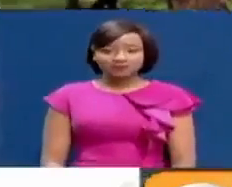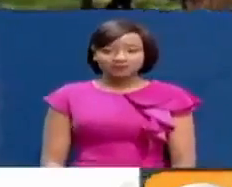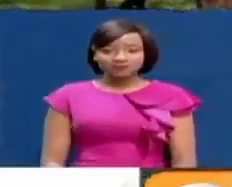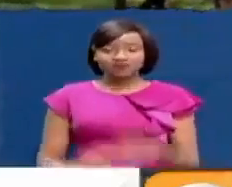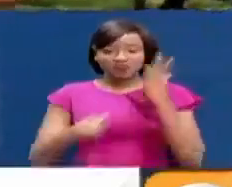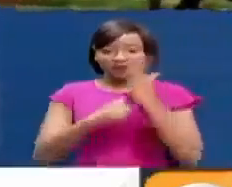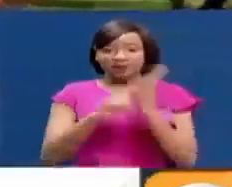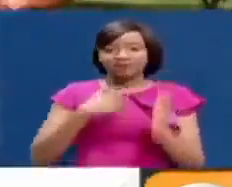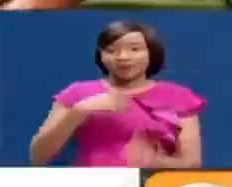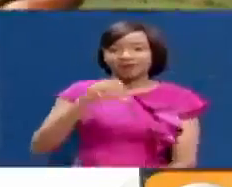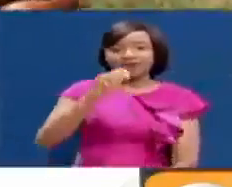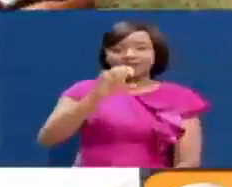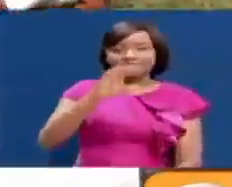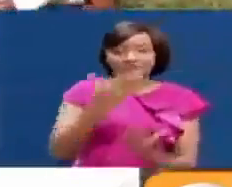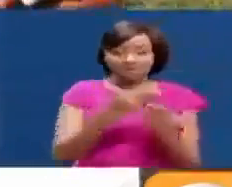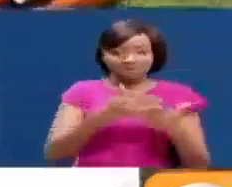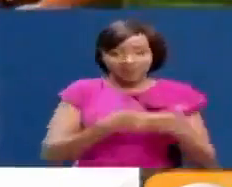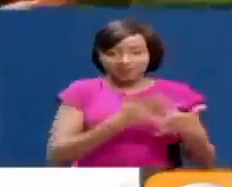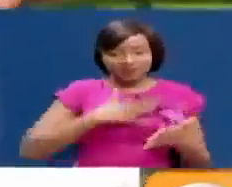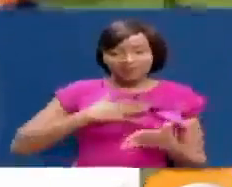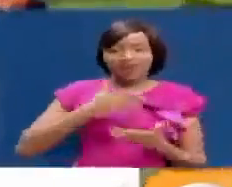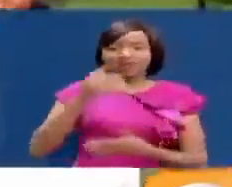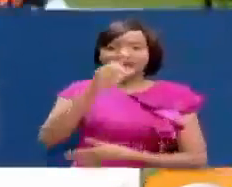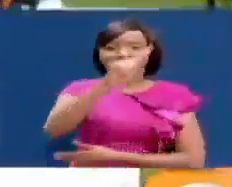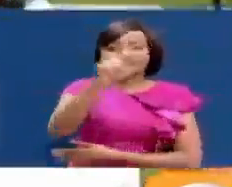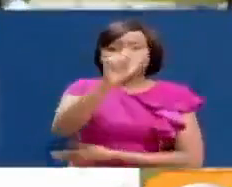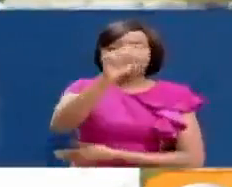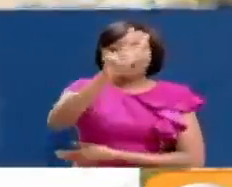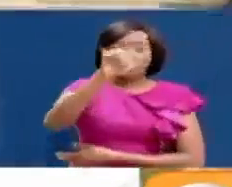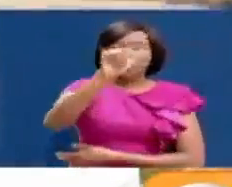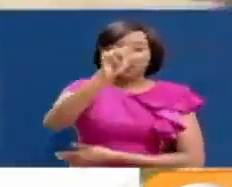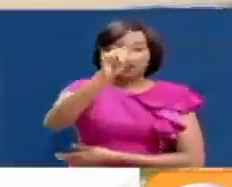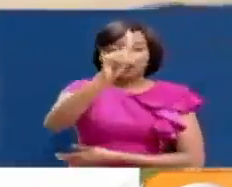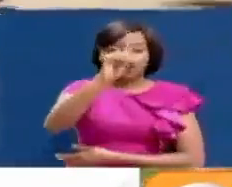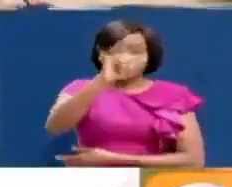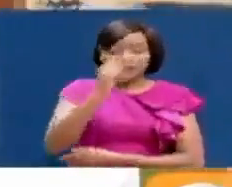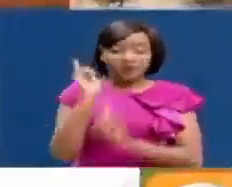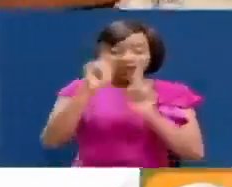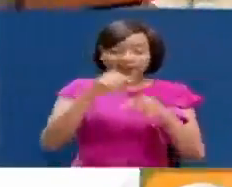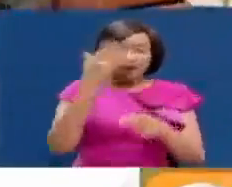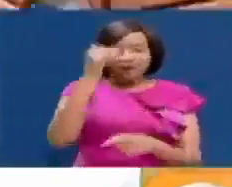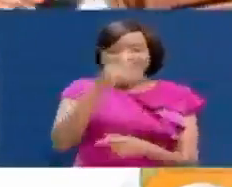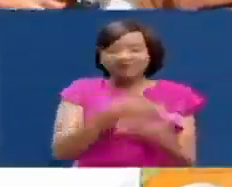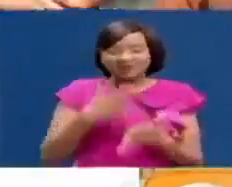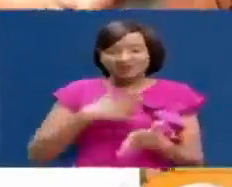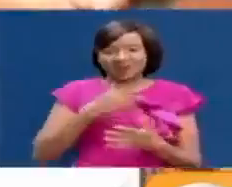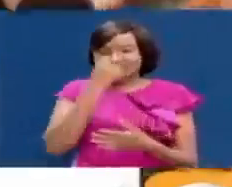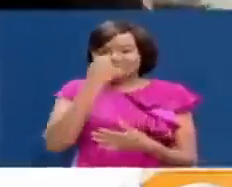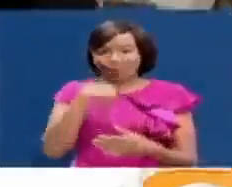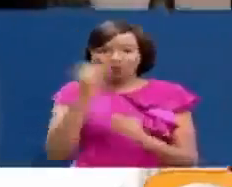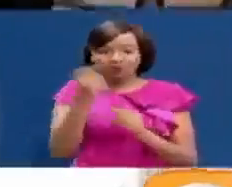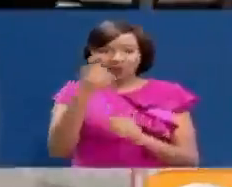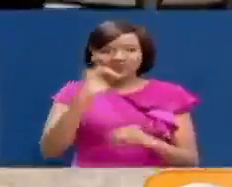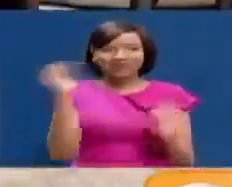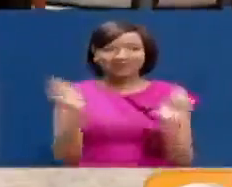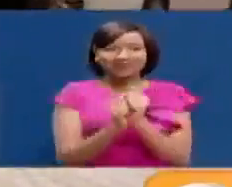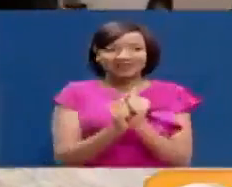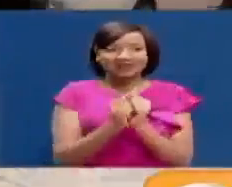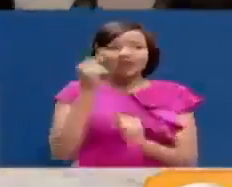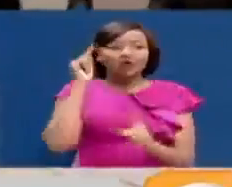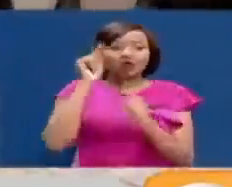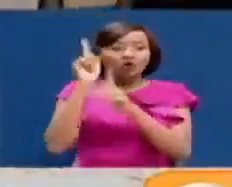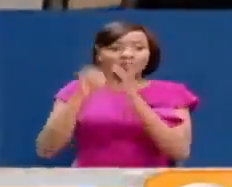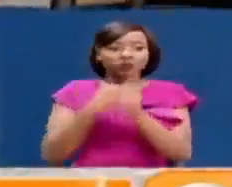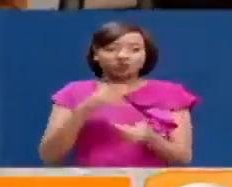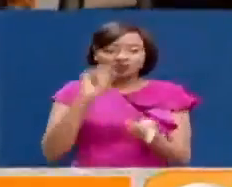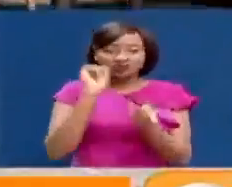My name is Cheryl and this is baby Zawadi. So we came for the 10-month vaccine for meningitis. Yeah, and the reason I brought her is